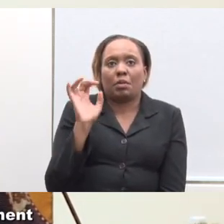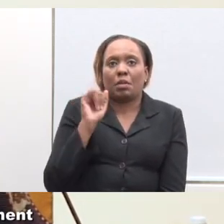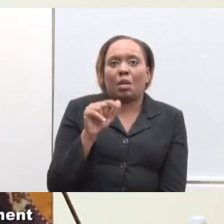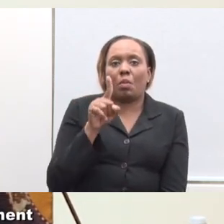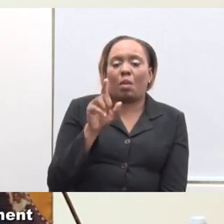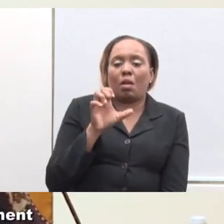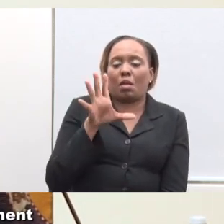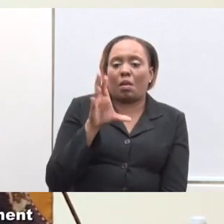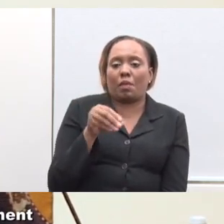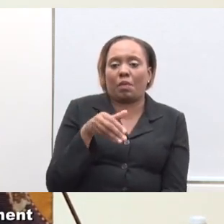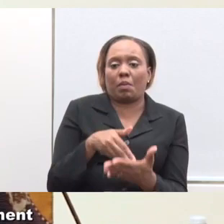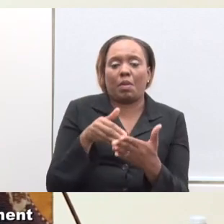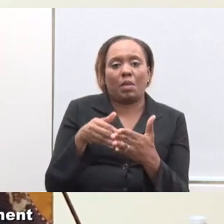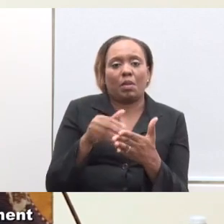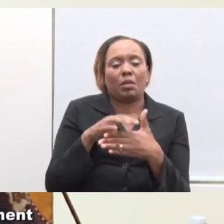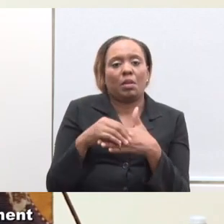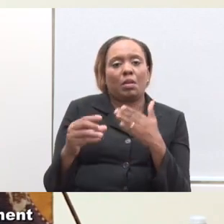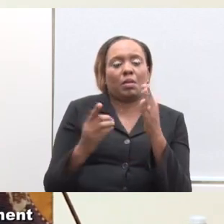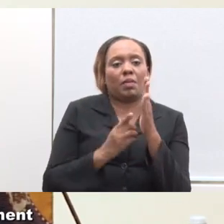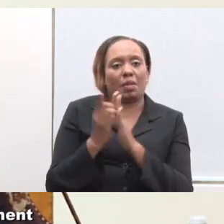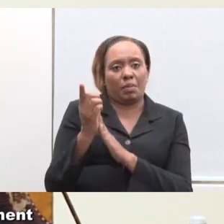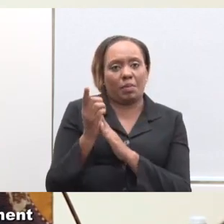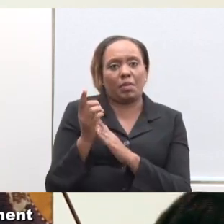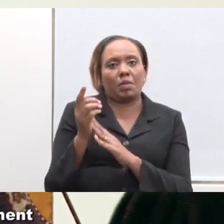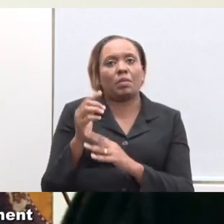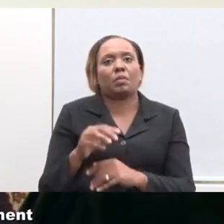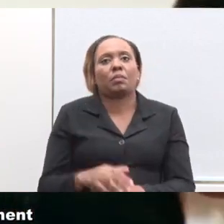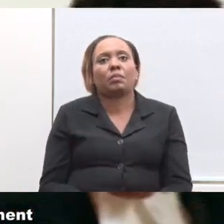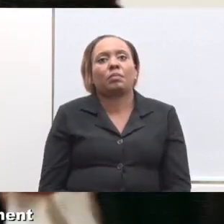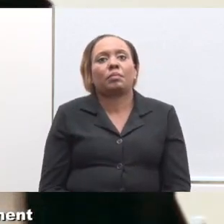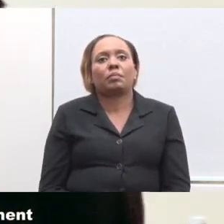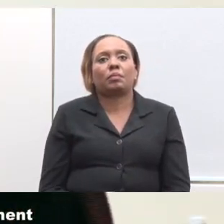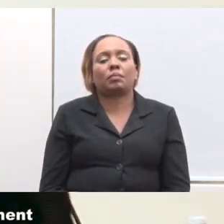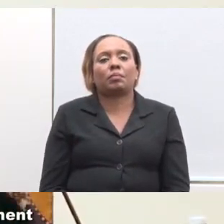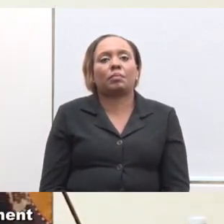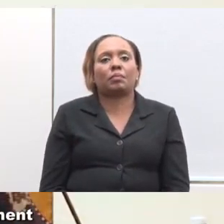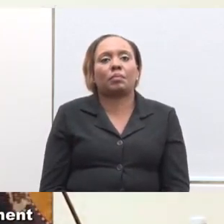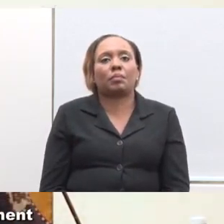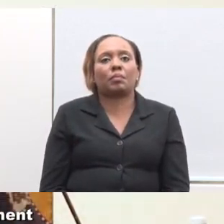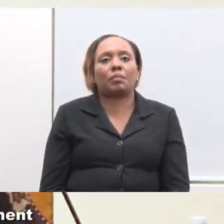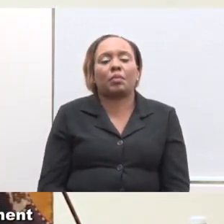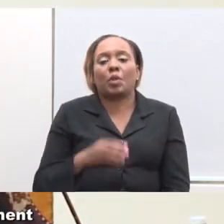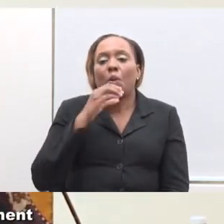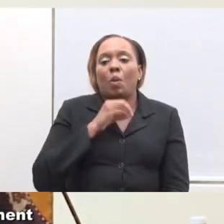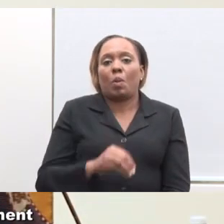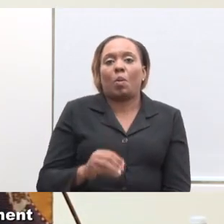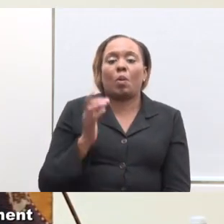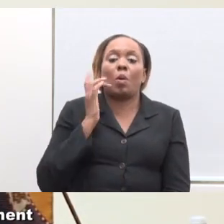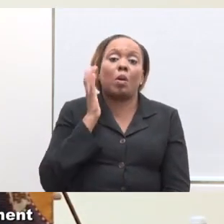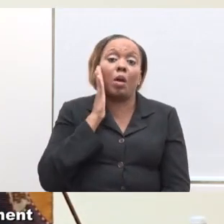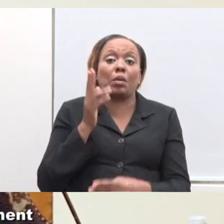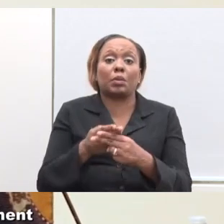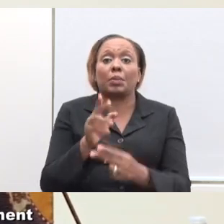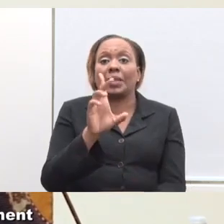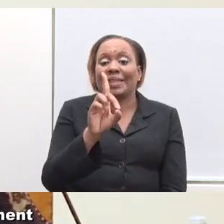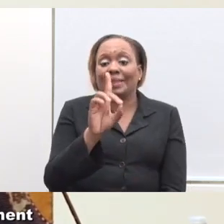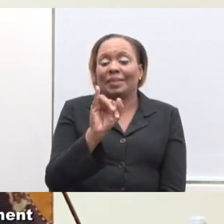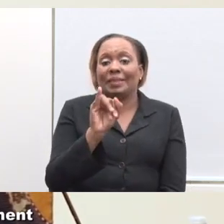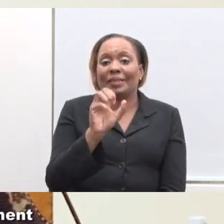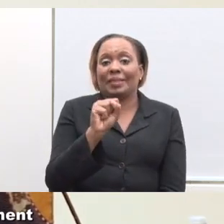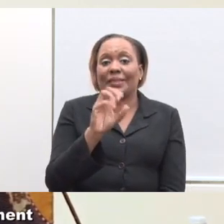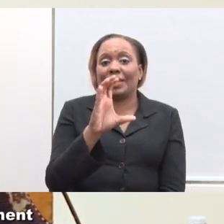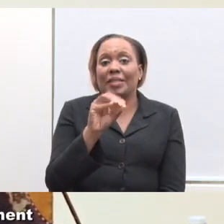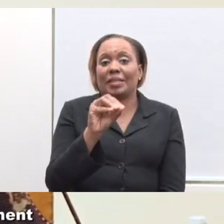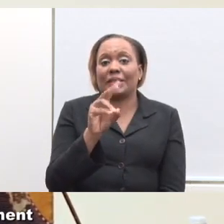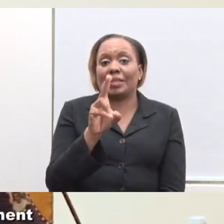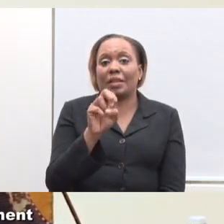million development. The Royalton redevelopment of the old Discovery Bay Hotel. As you know, Royalton